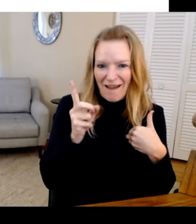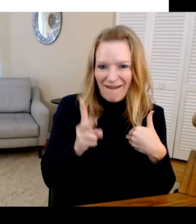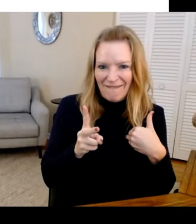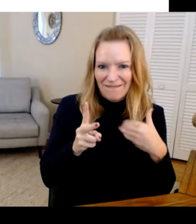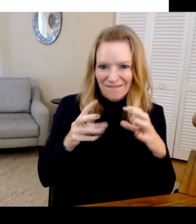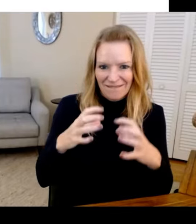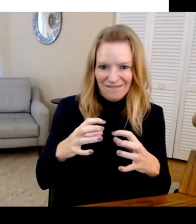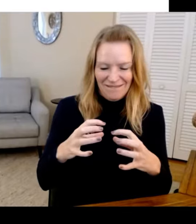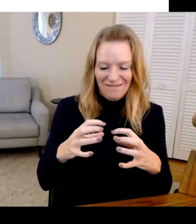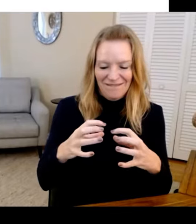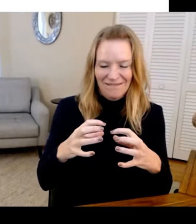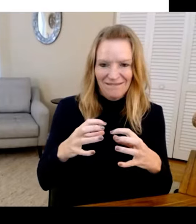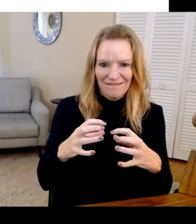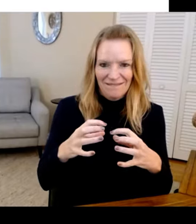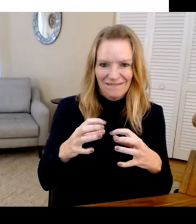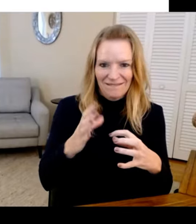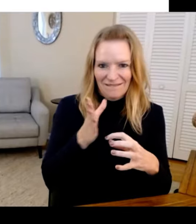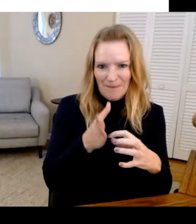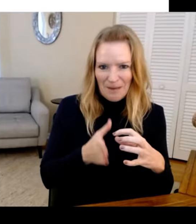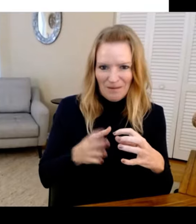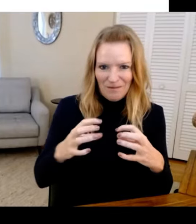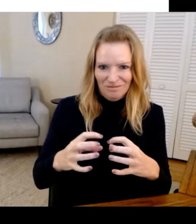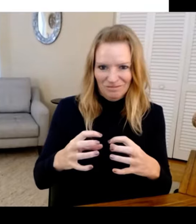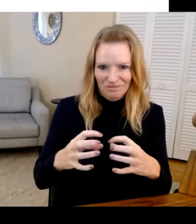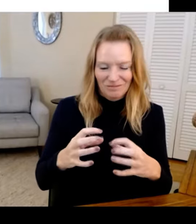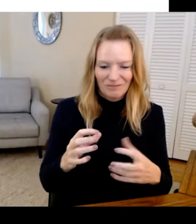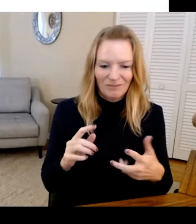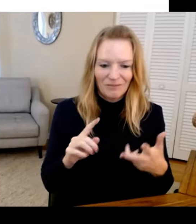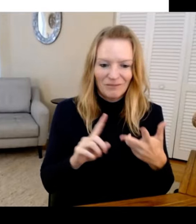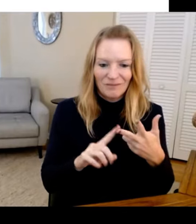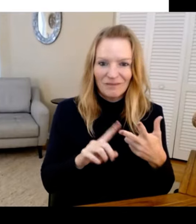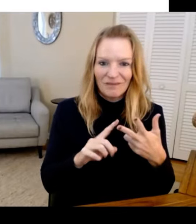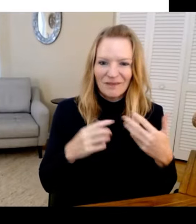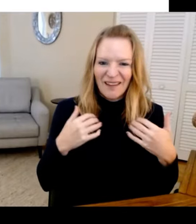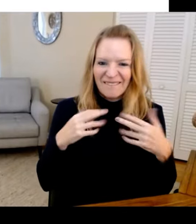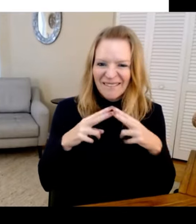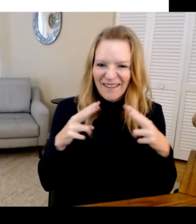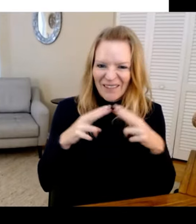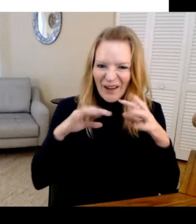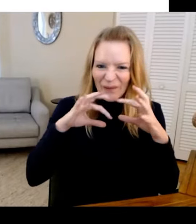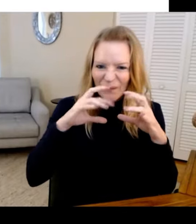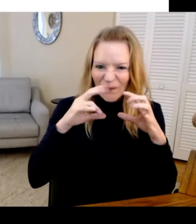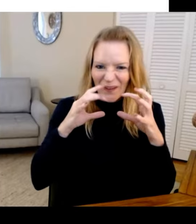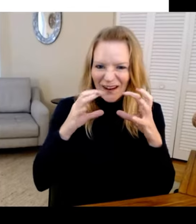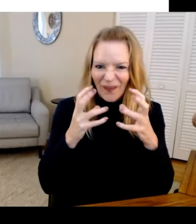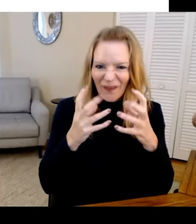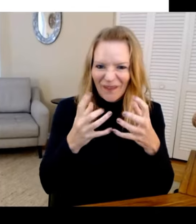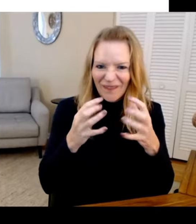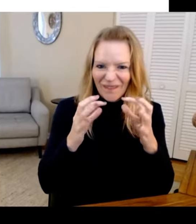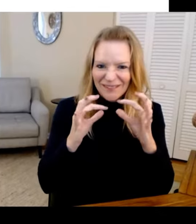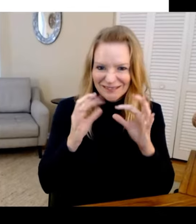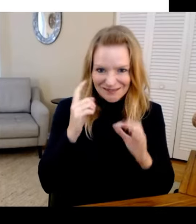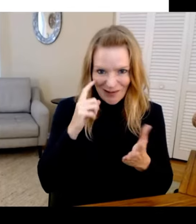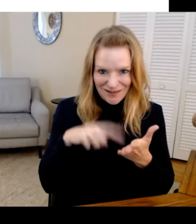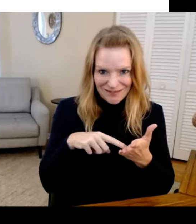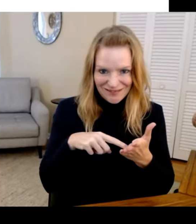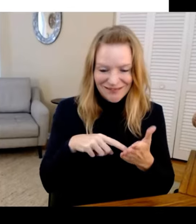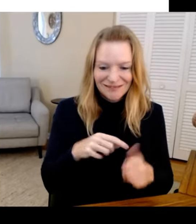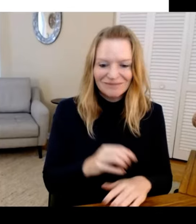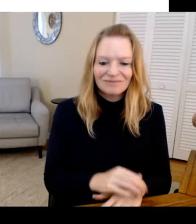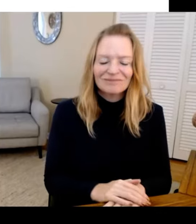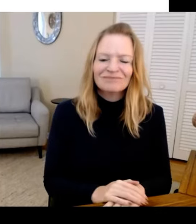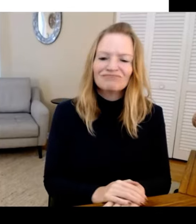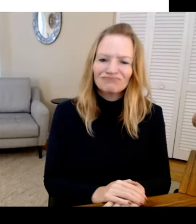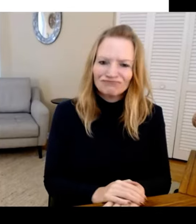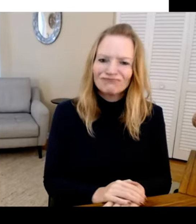Second, it has 2 halves, which are divided in the middle. And third, it has